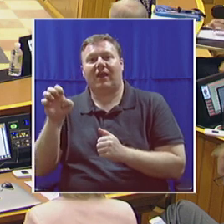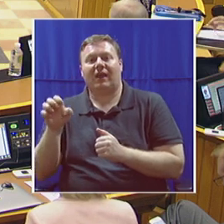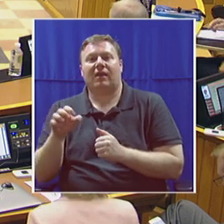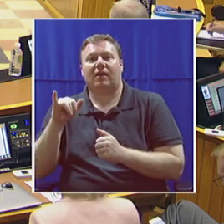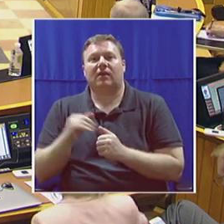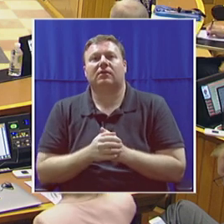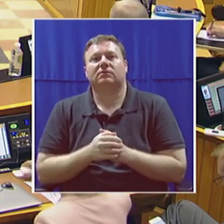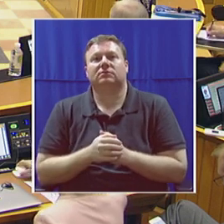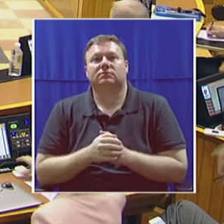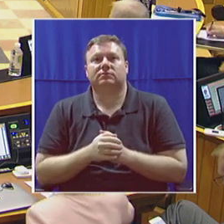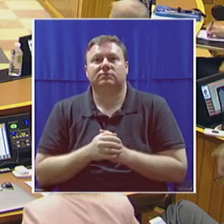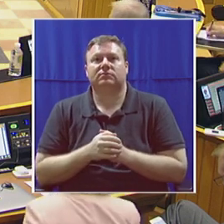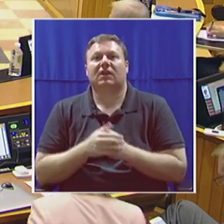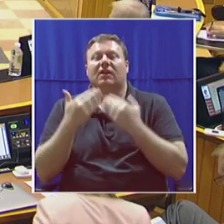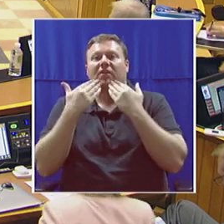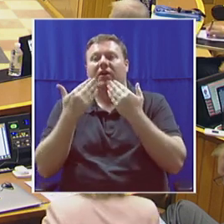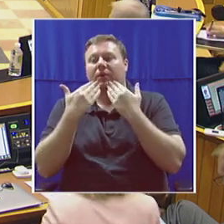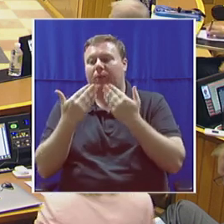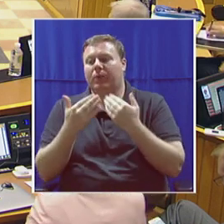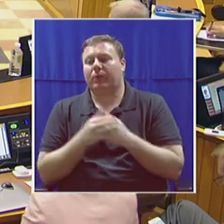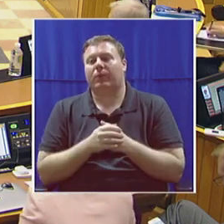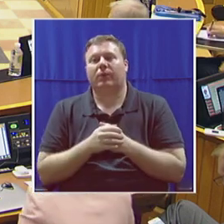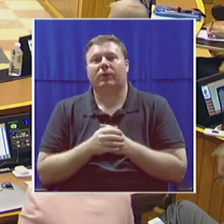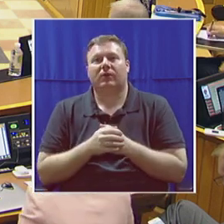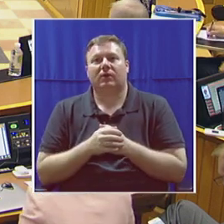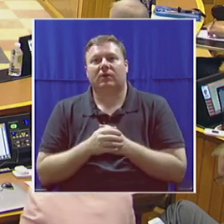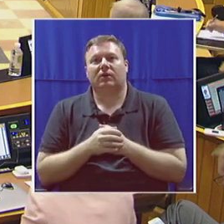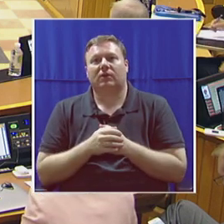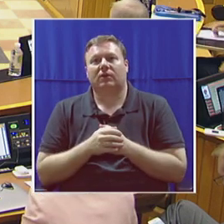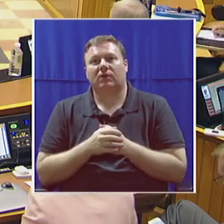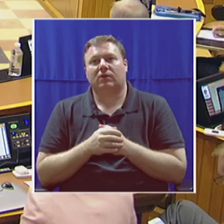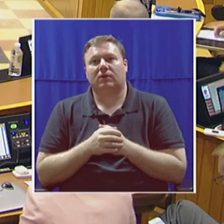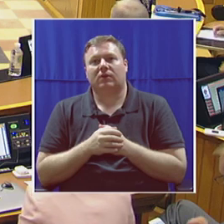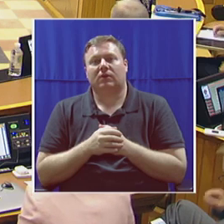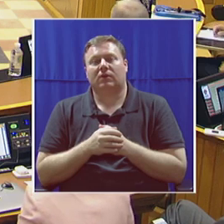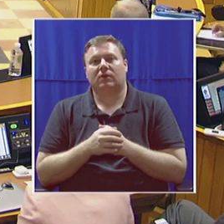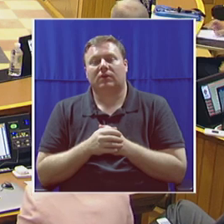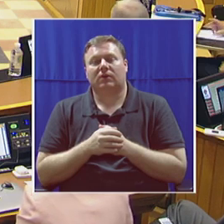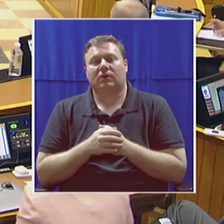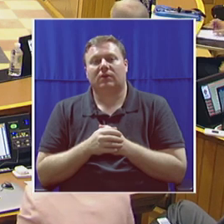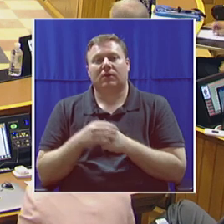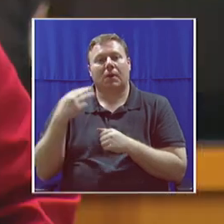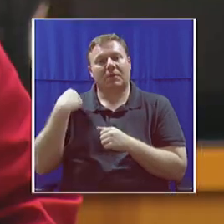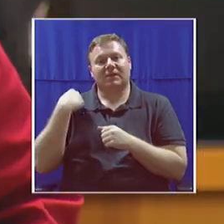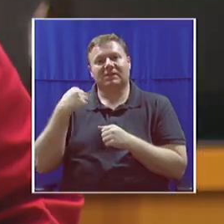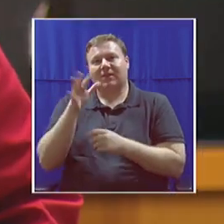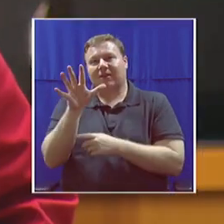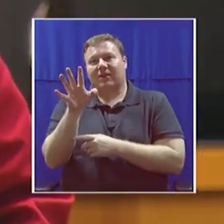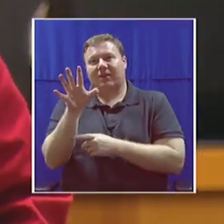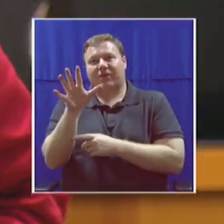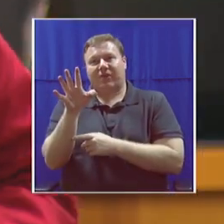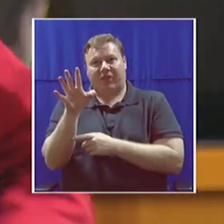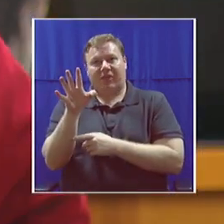thank you very much house chair ER Minister the fifth Parliament resolved on the